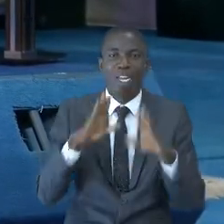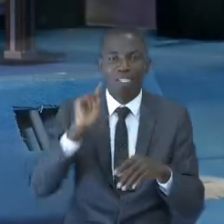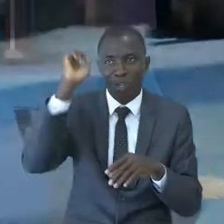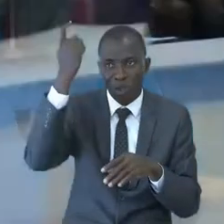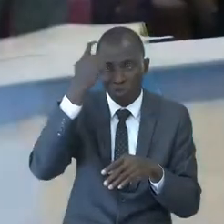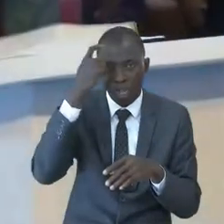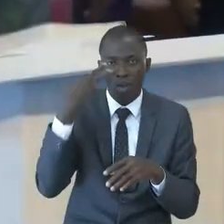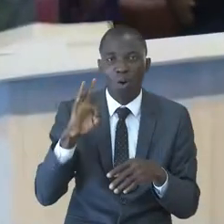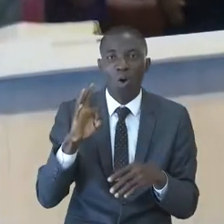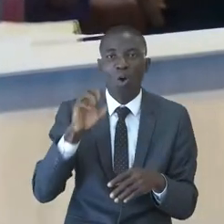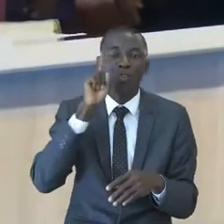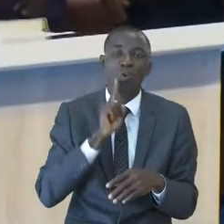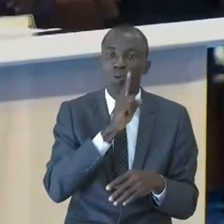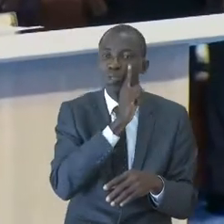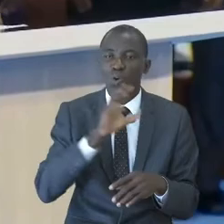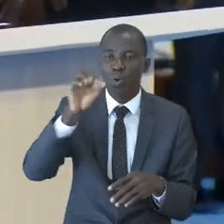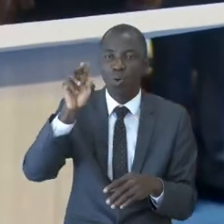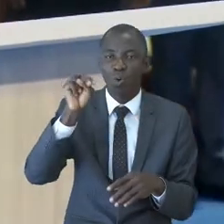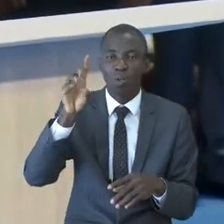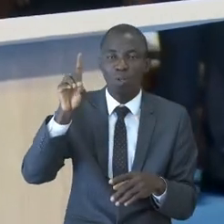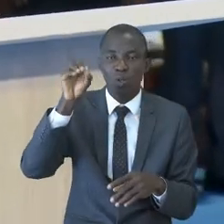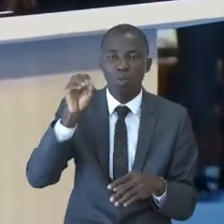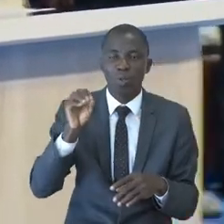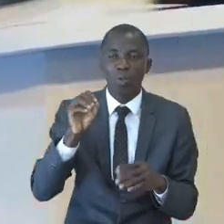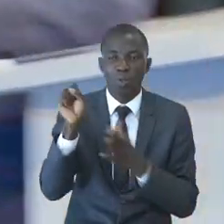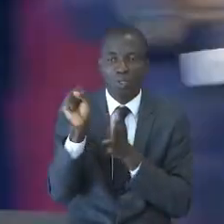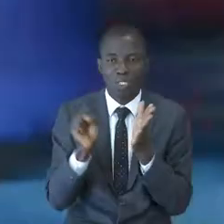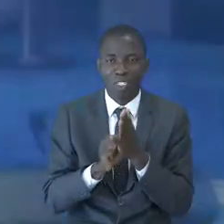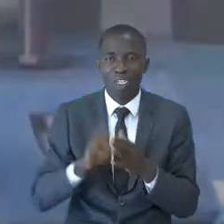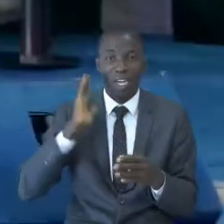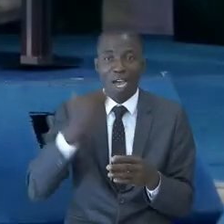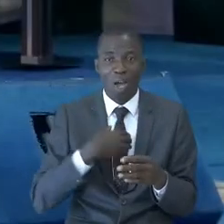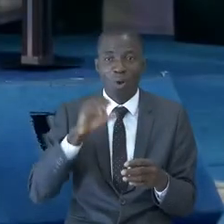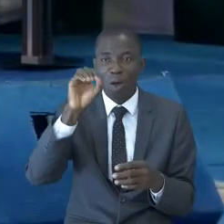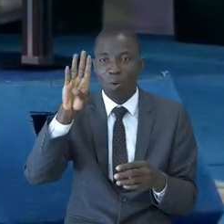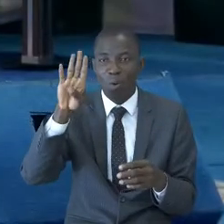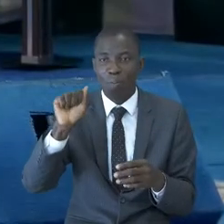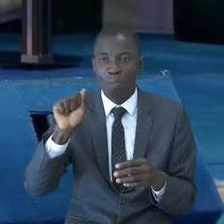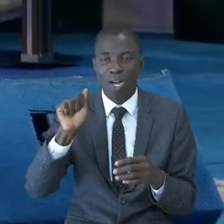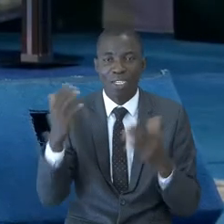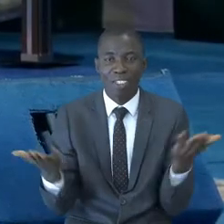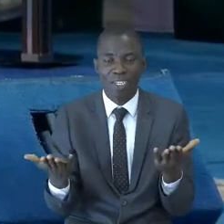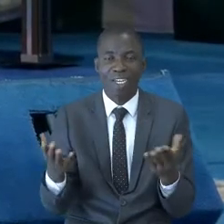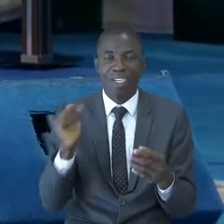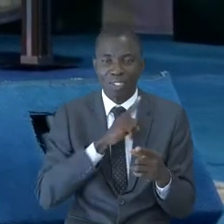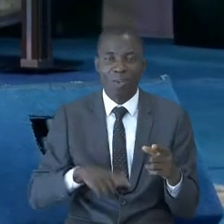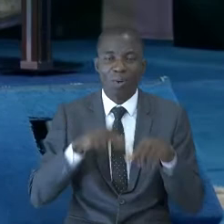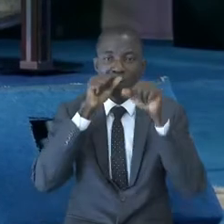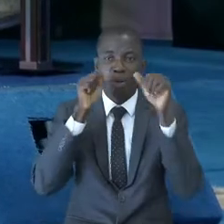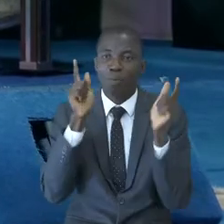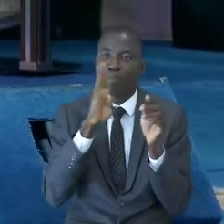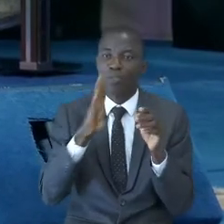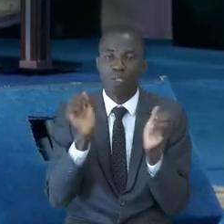Ondo State. And our Oba here, the Lord be with you. And the